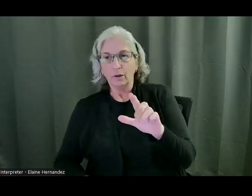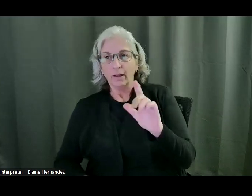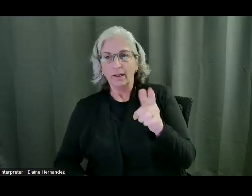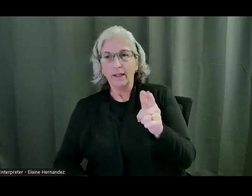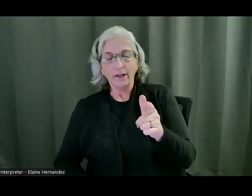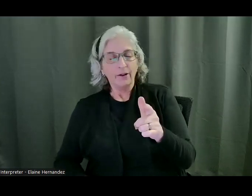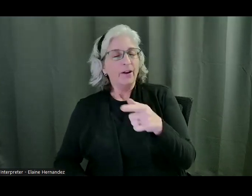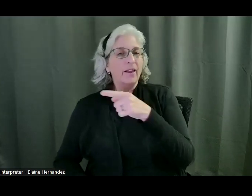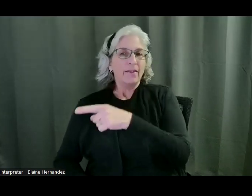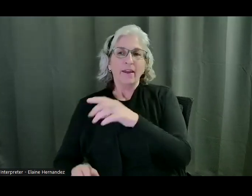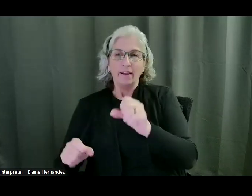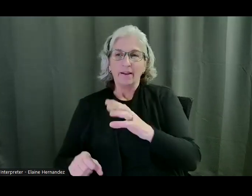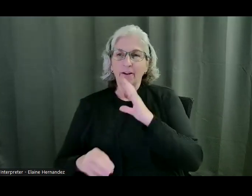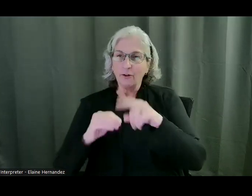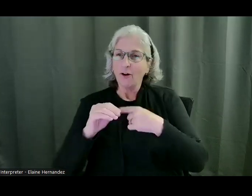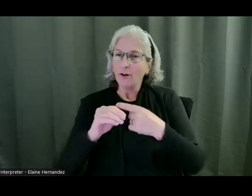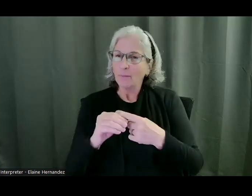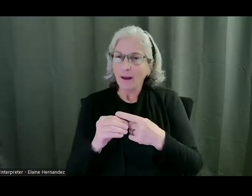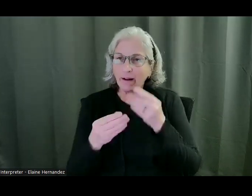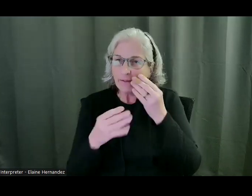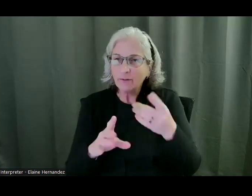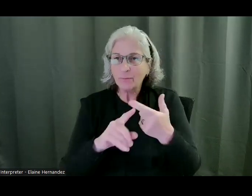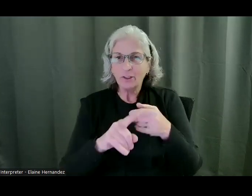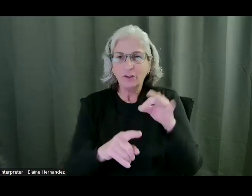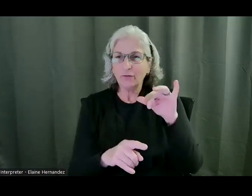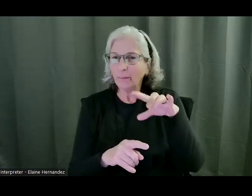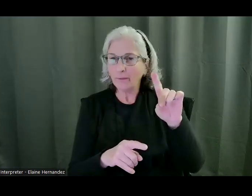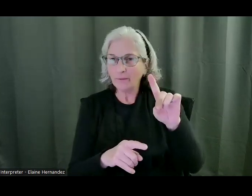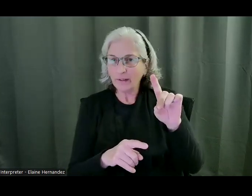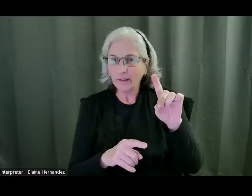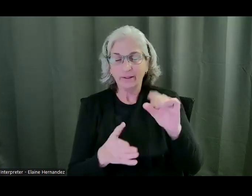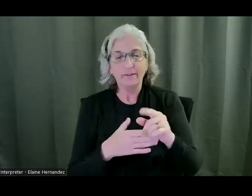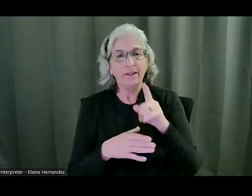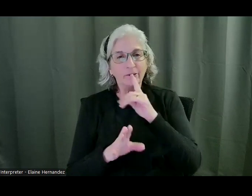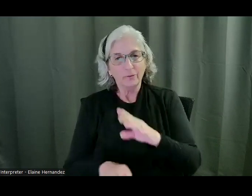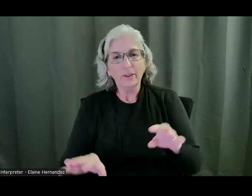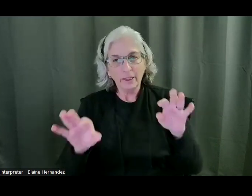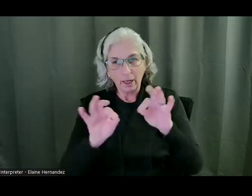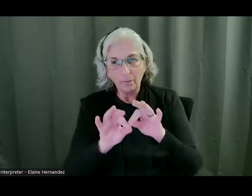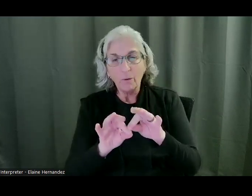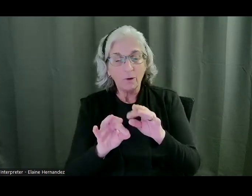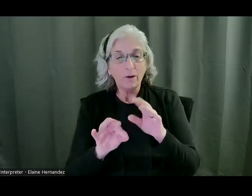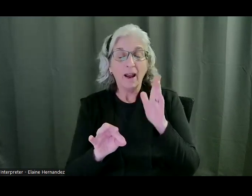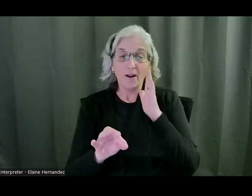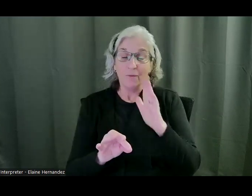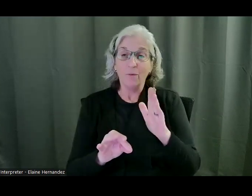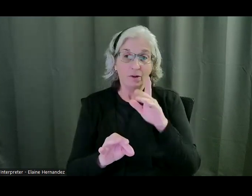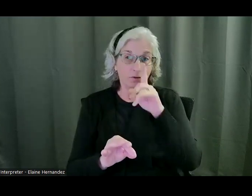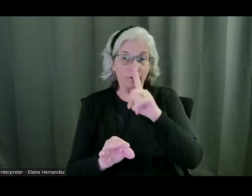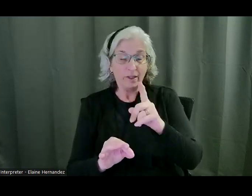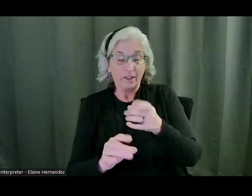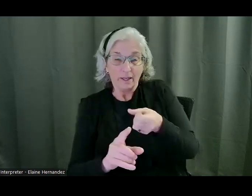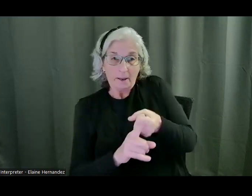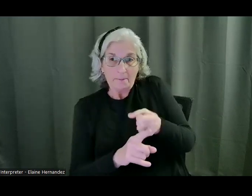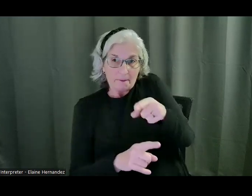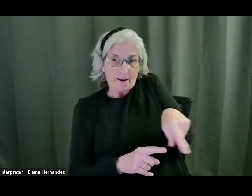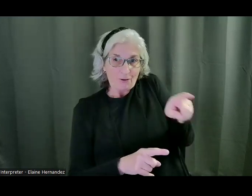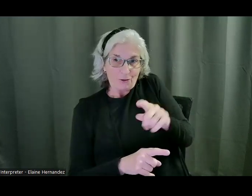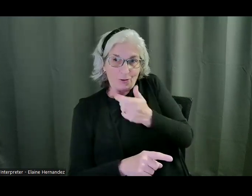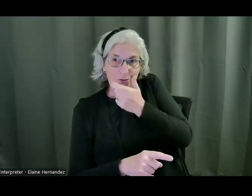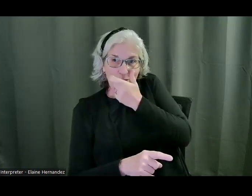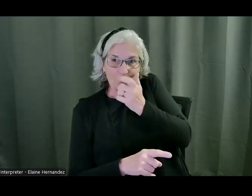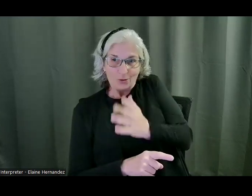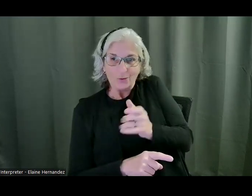probably most relevant and it's going to resonate with the viewers of this training most. So policy